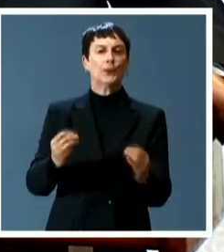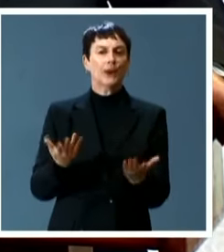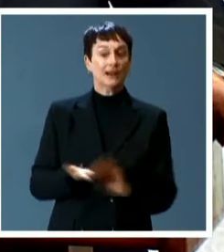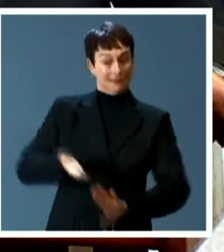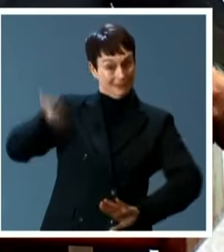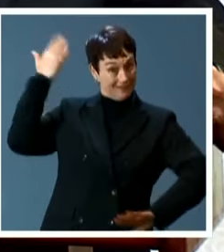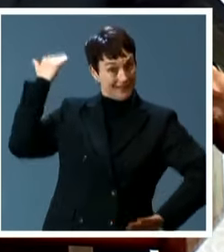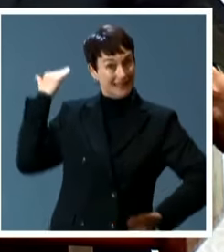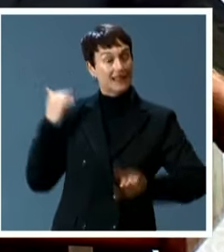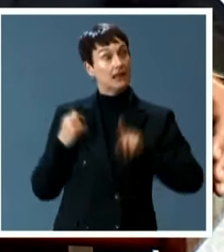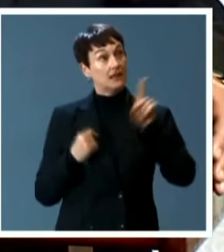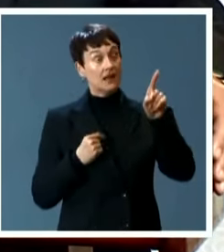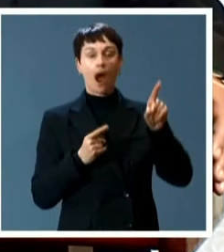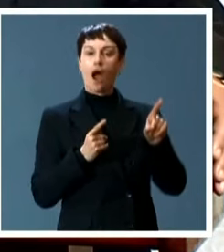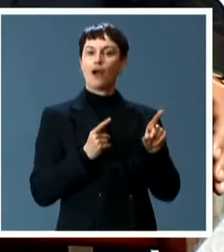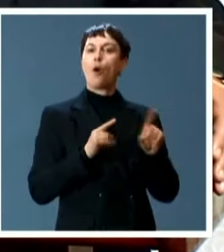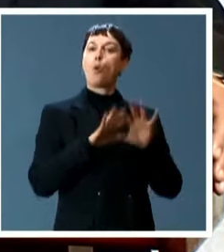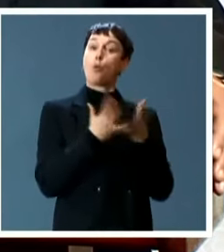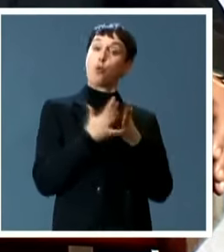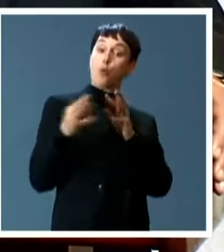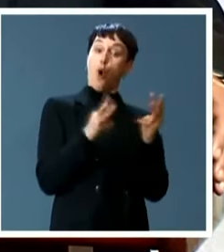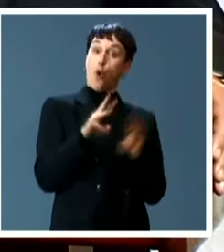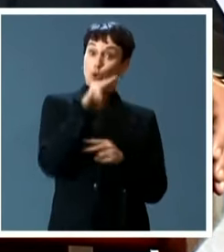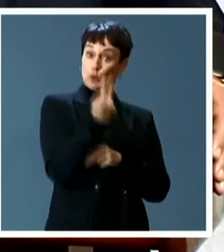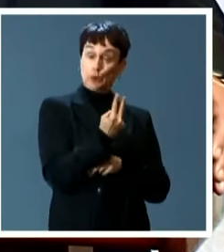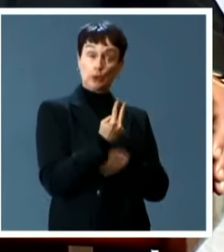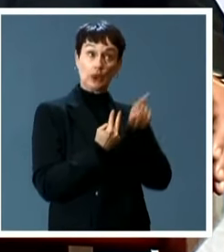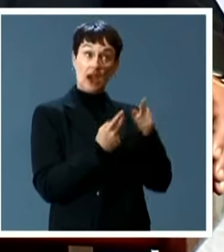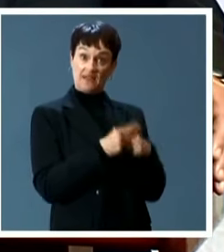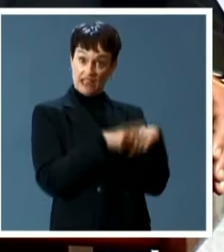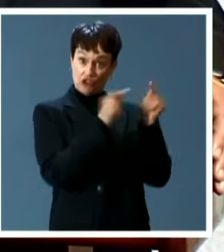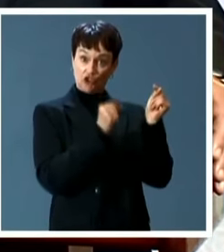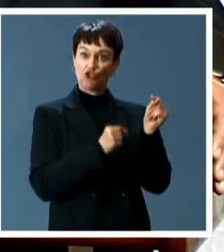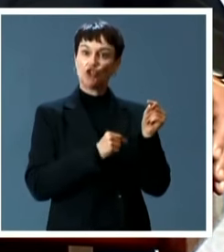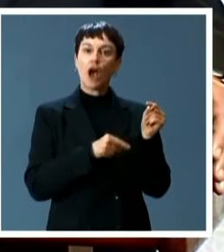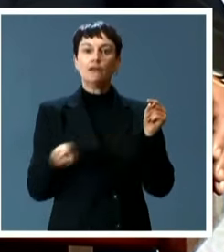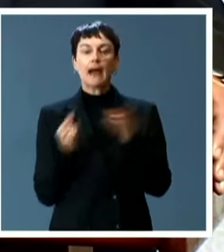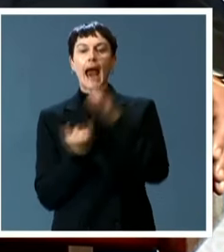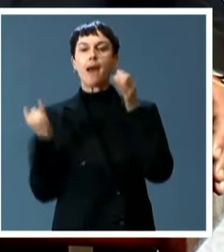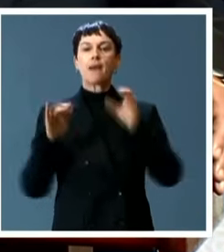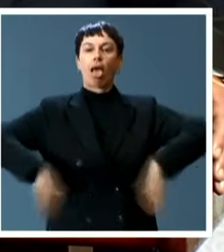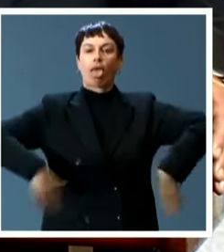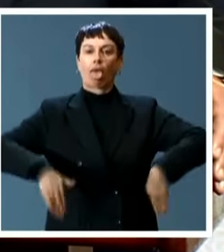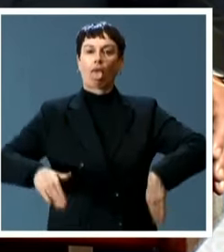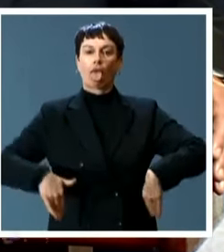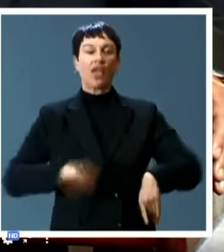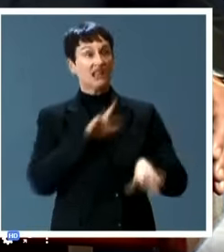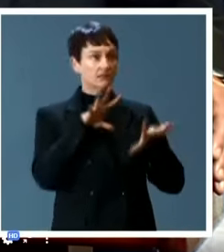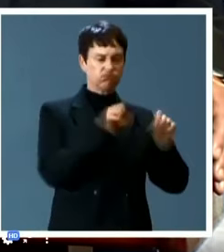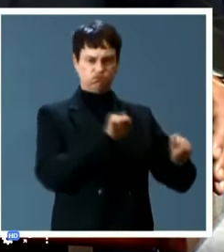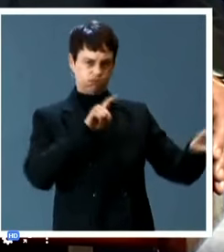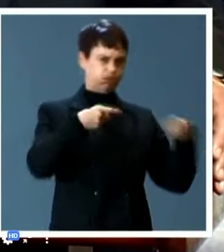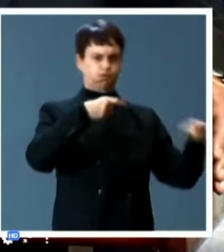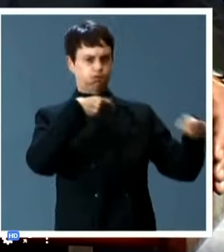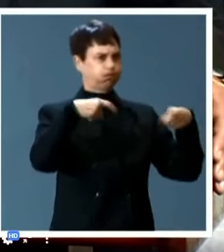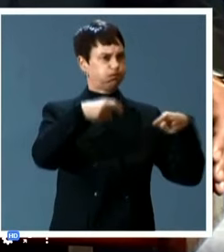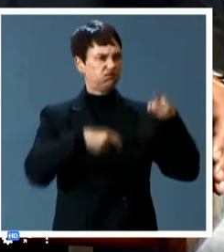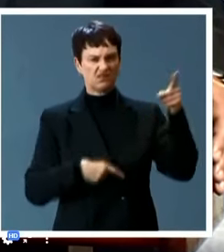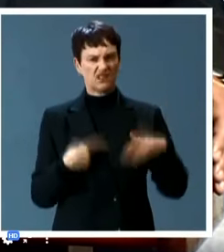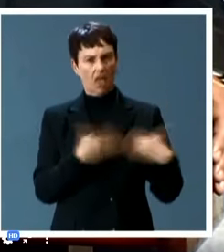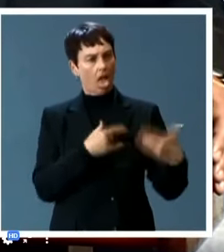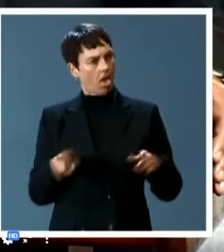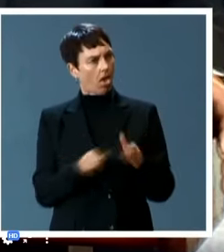before most of them had won independence. The nations that came out on top more than seven decades